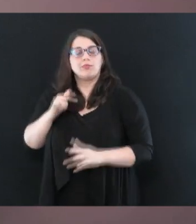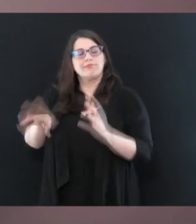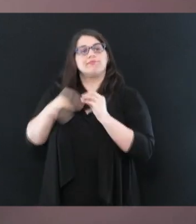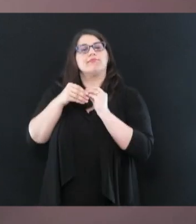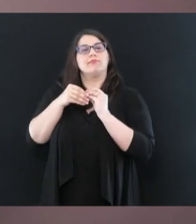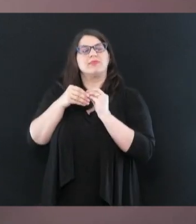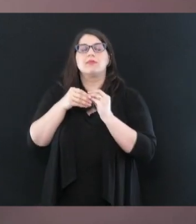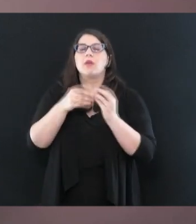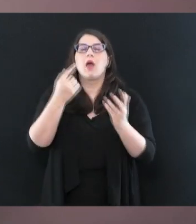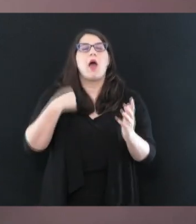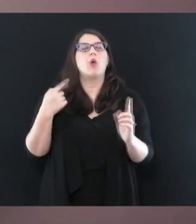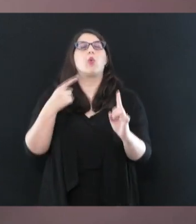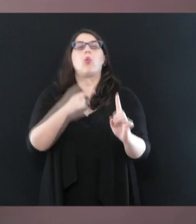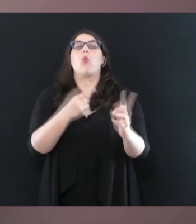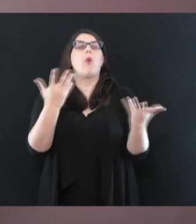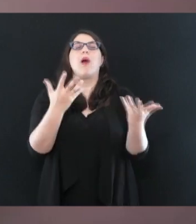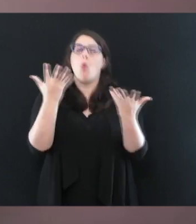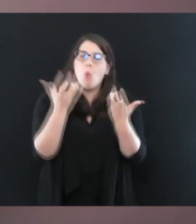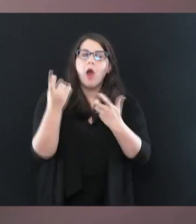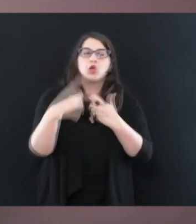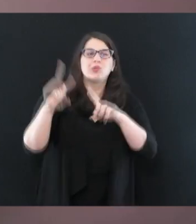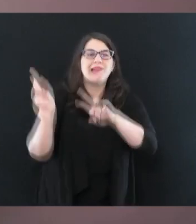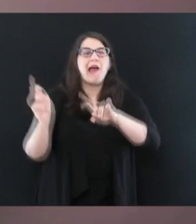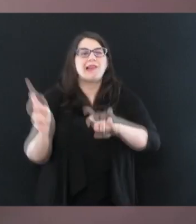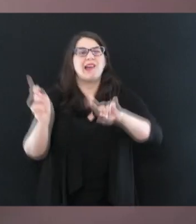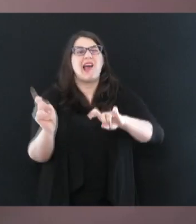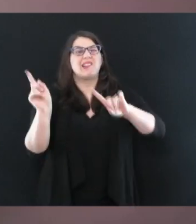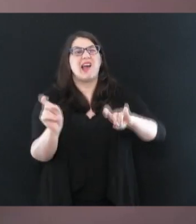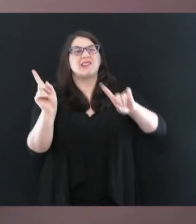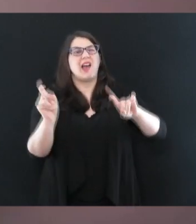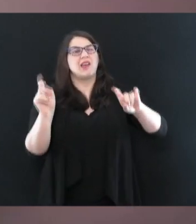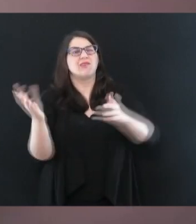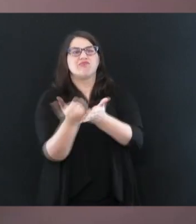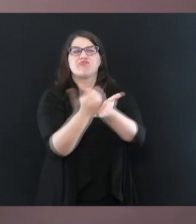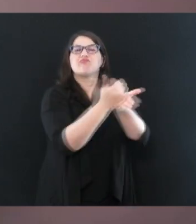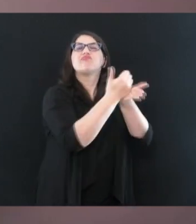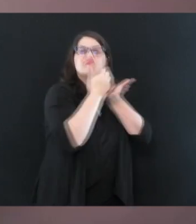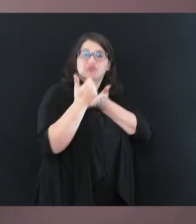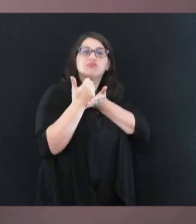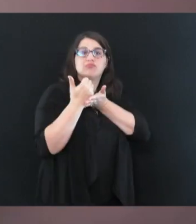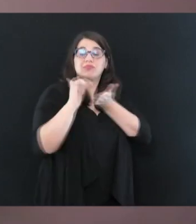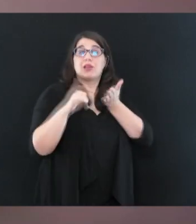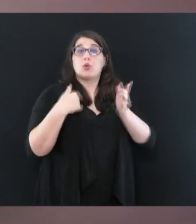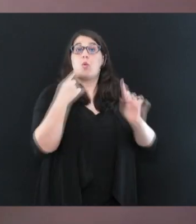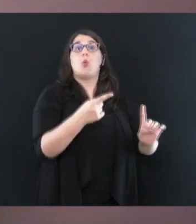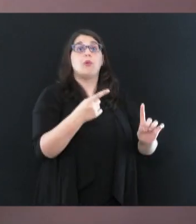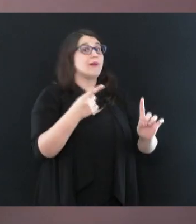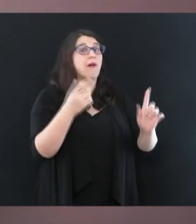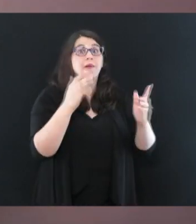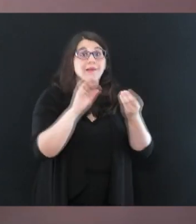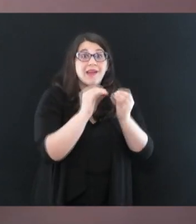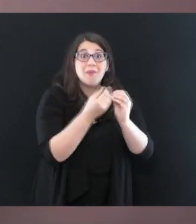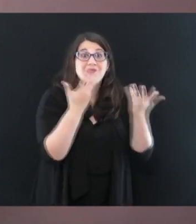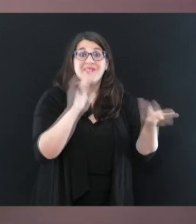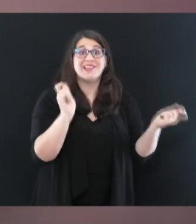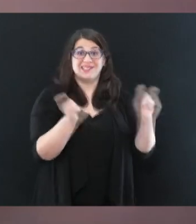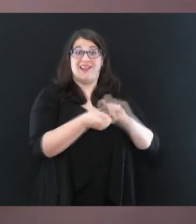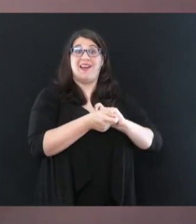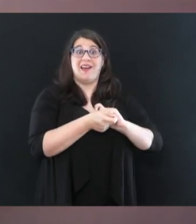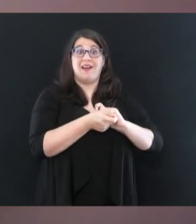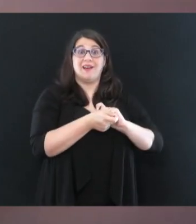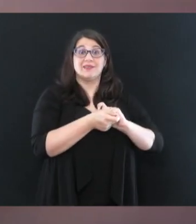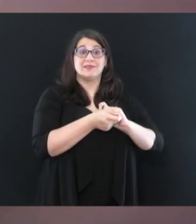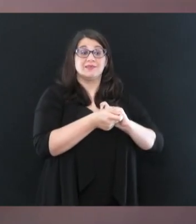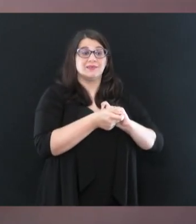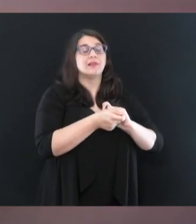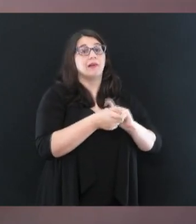test and test and test. And we have seen that change. As the governor said, our reproductive scores come down. We still see